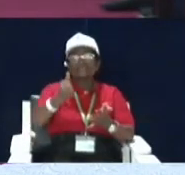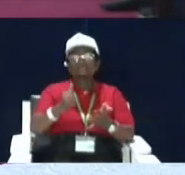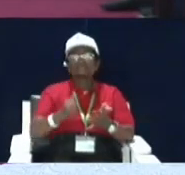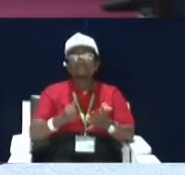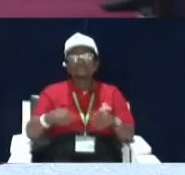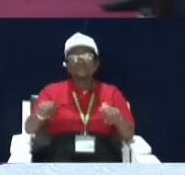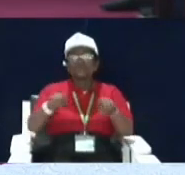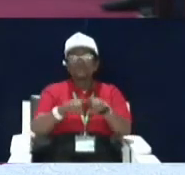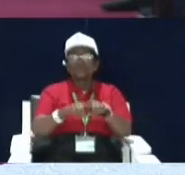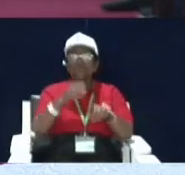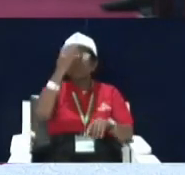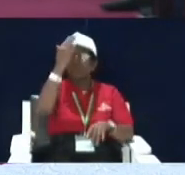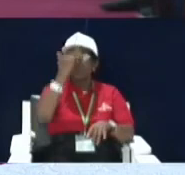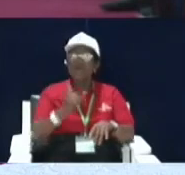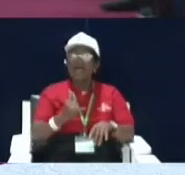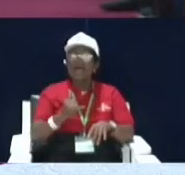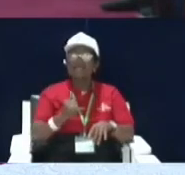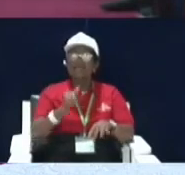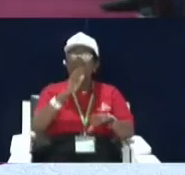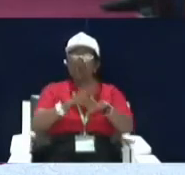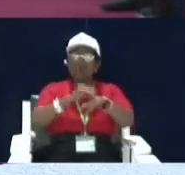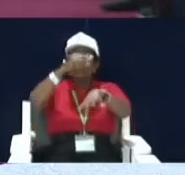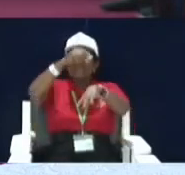So why on earth